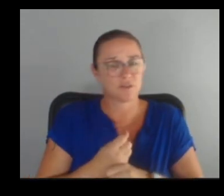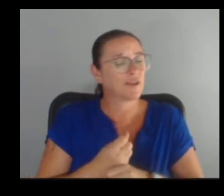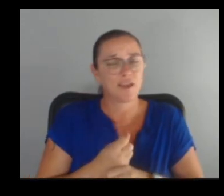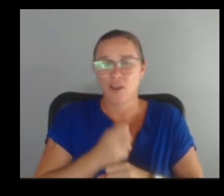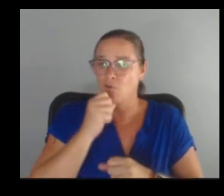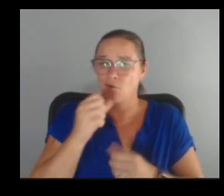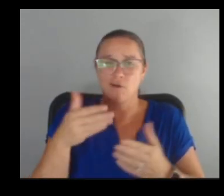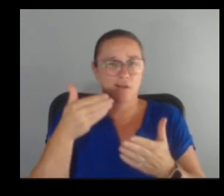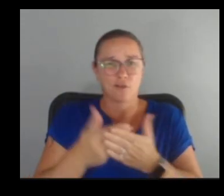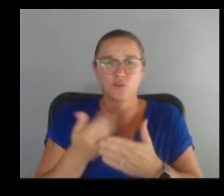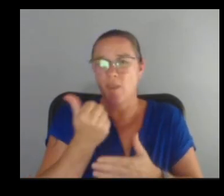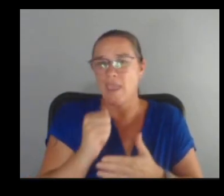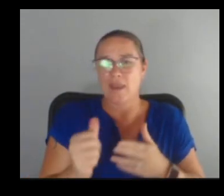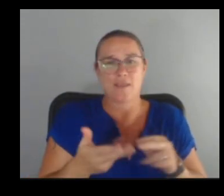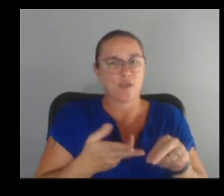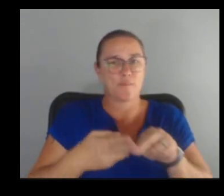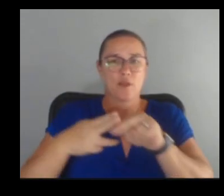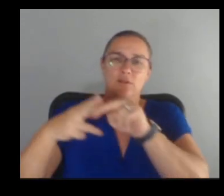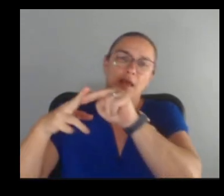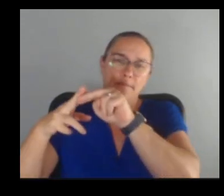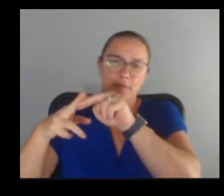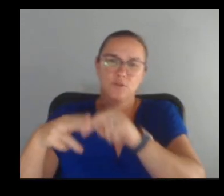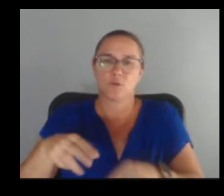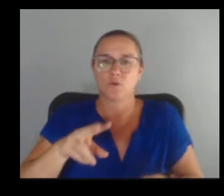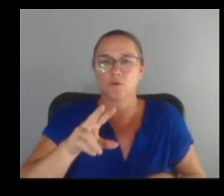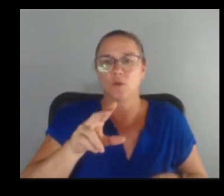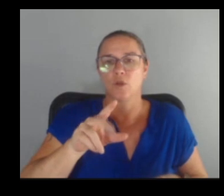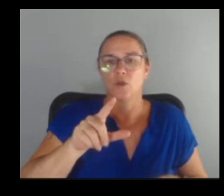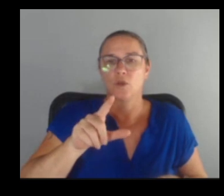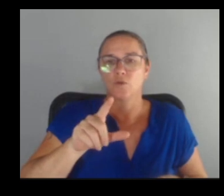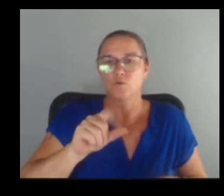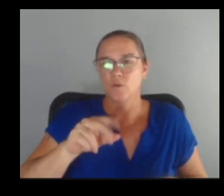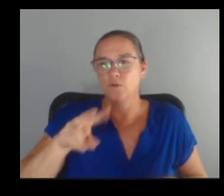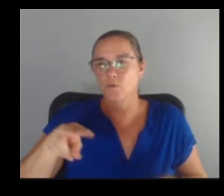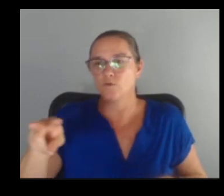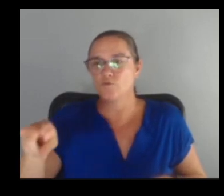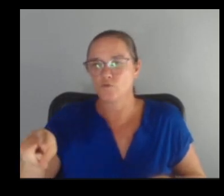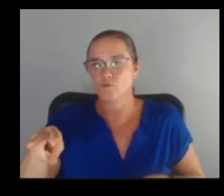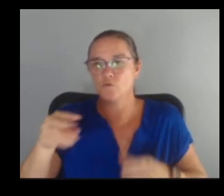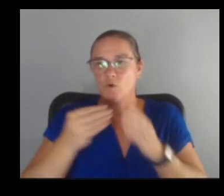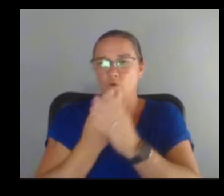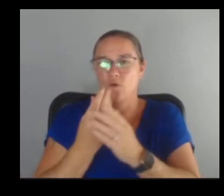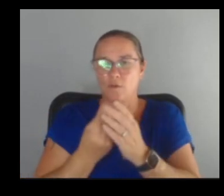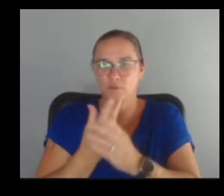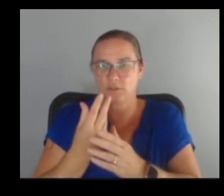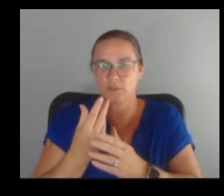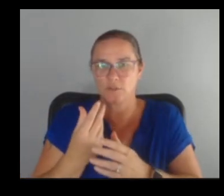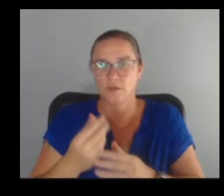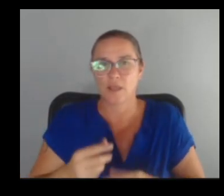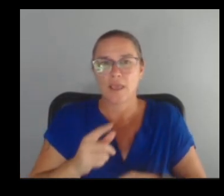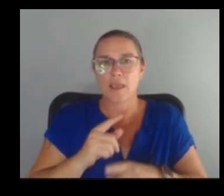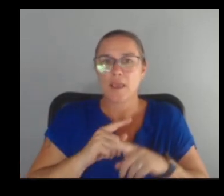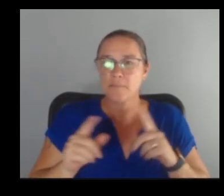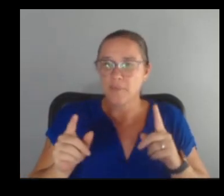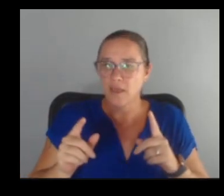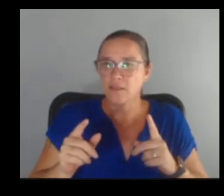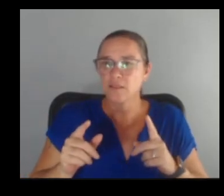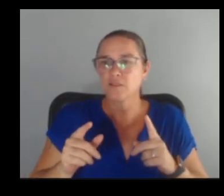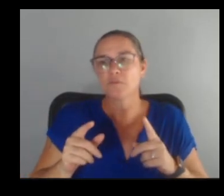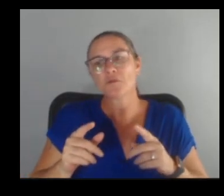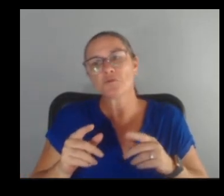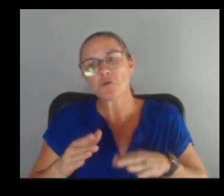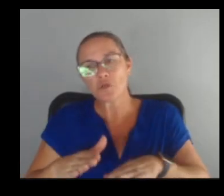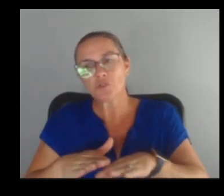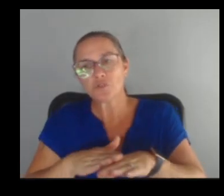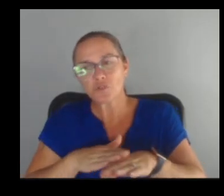the build up to the 2022 eruption. But over the last few months, there has been a slight and slow increase